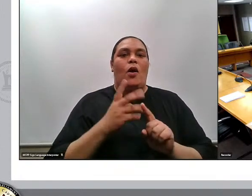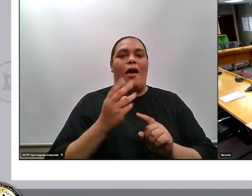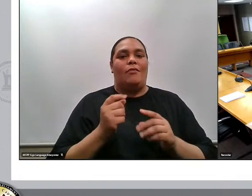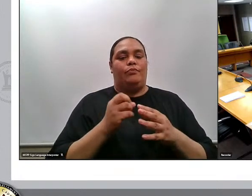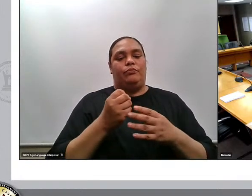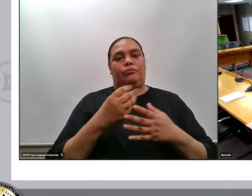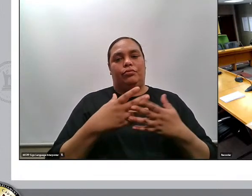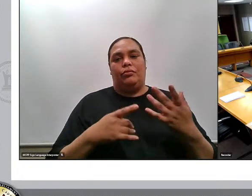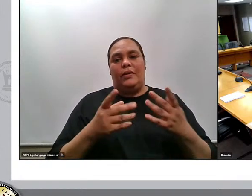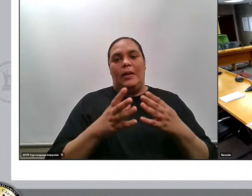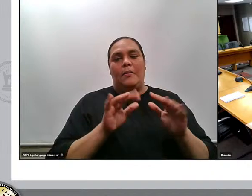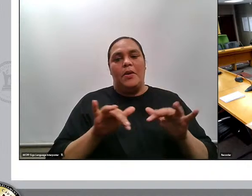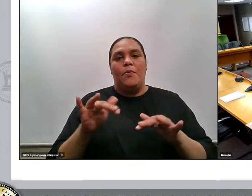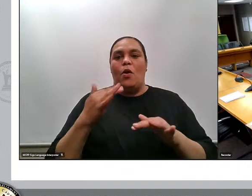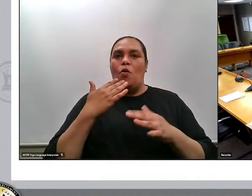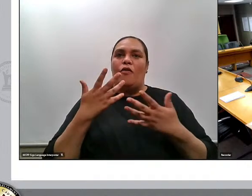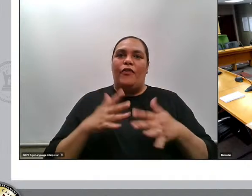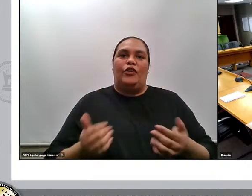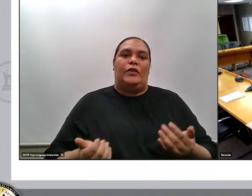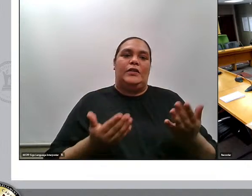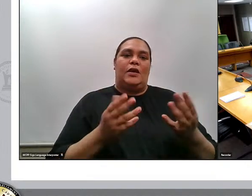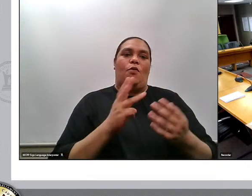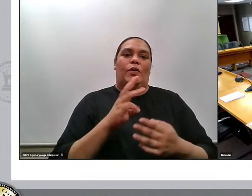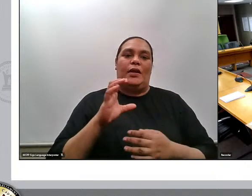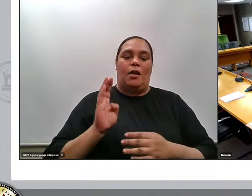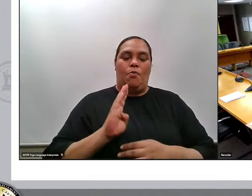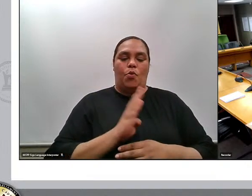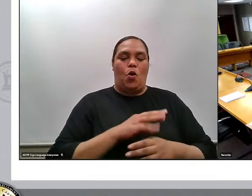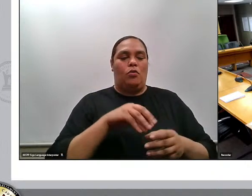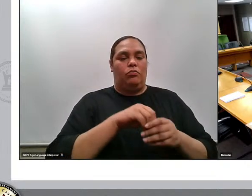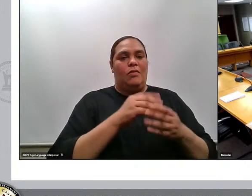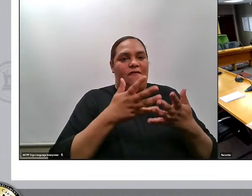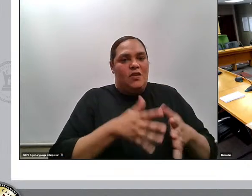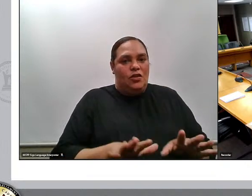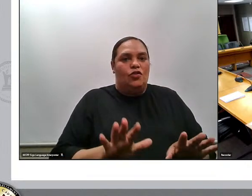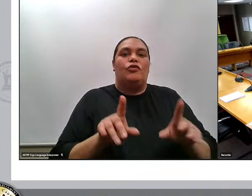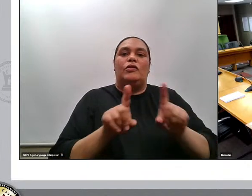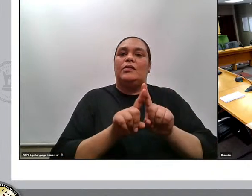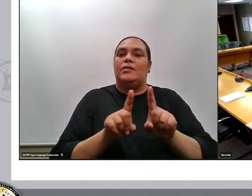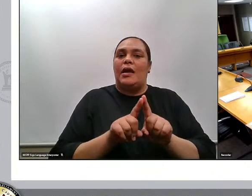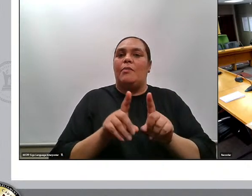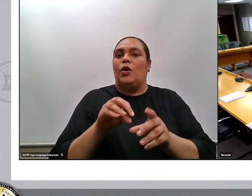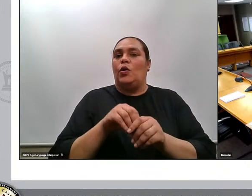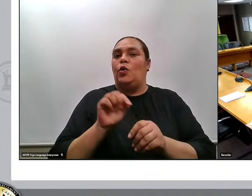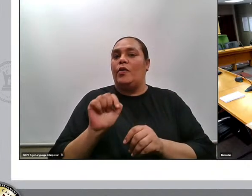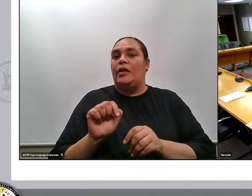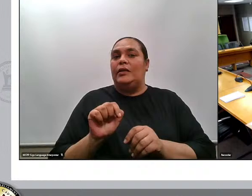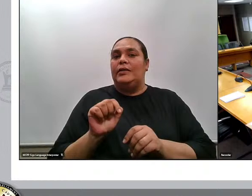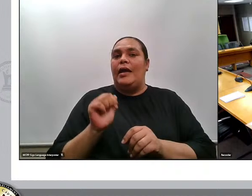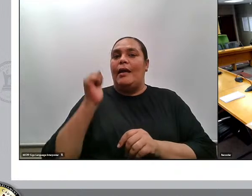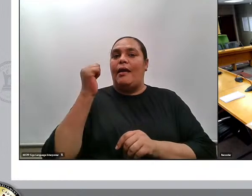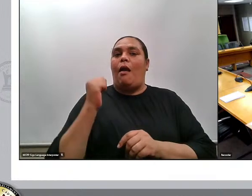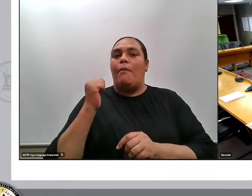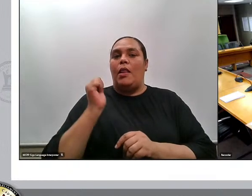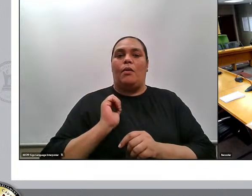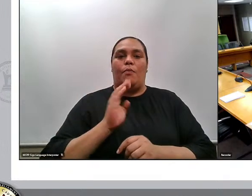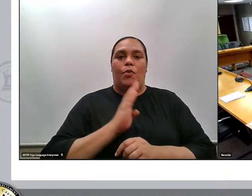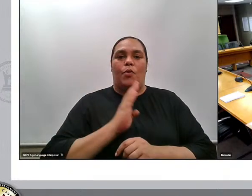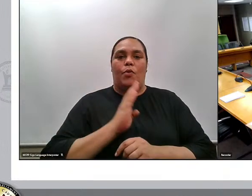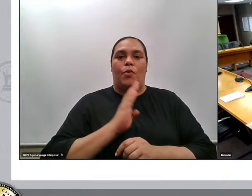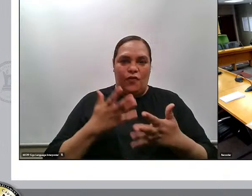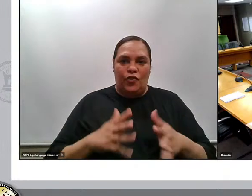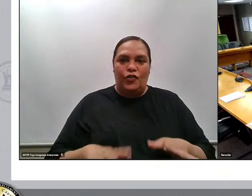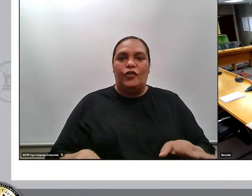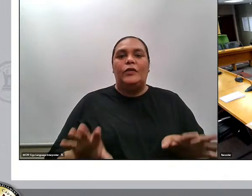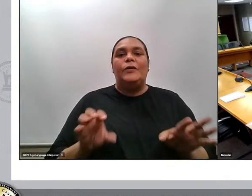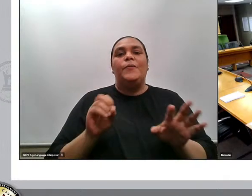these candidates that have already served on Western Cape boards, even including this gambling board before. And